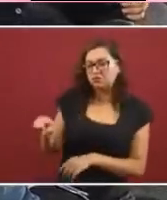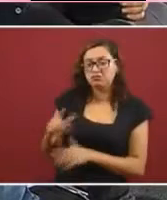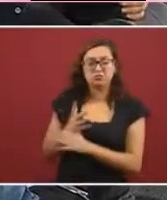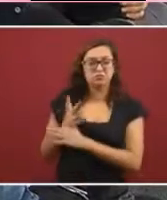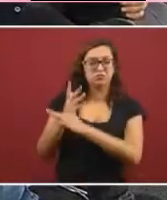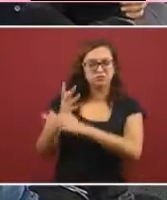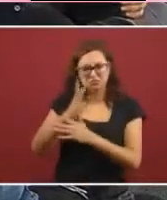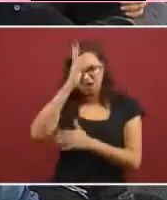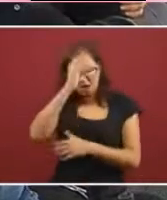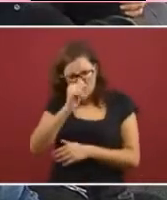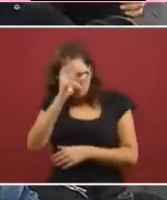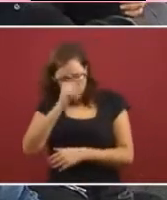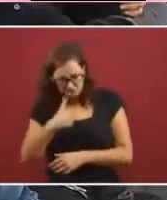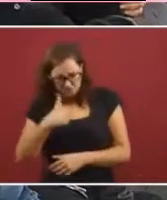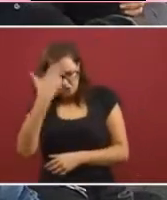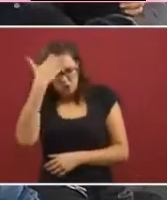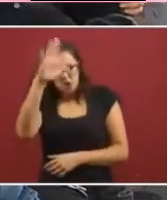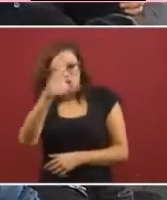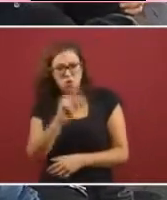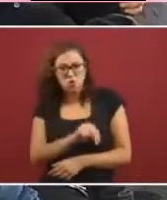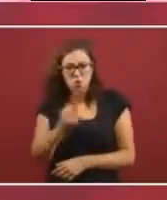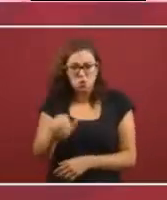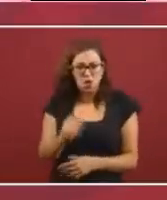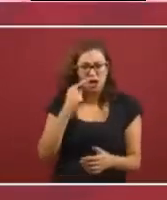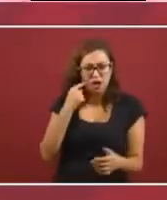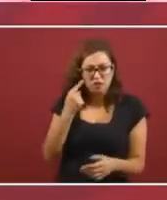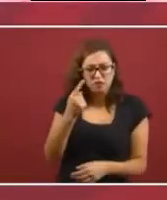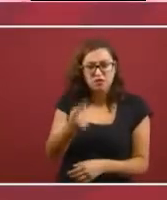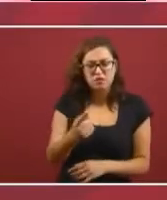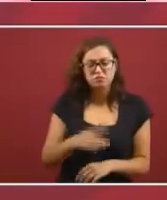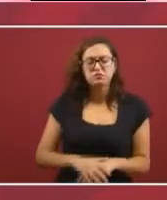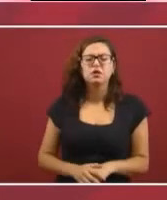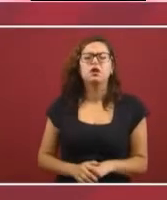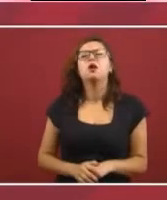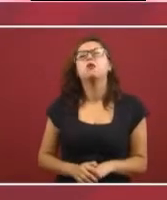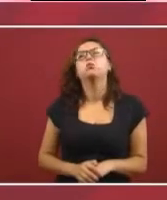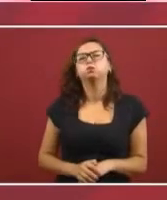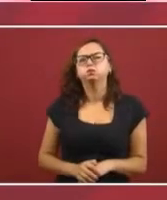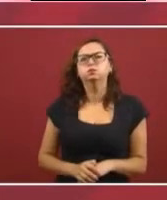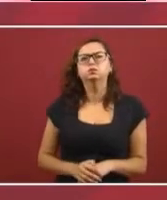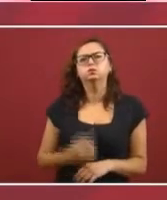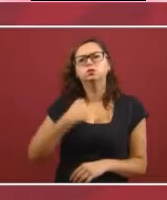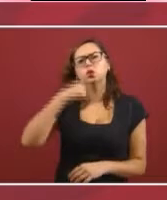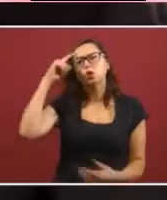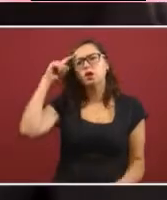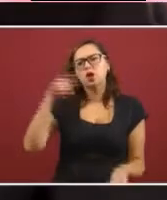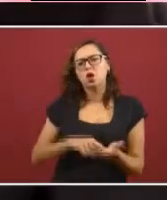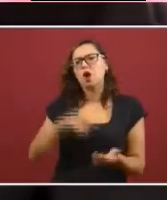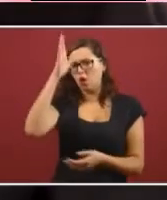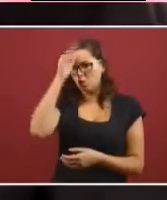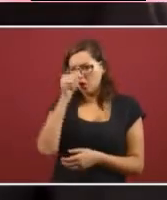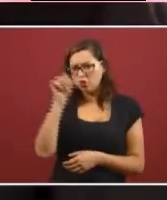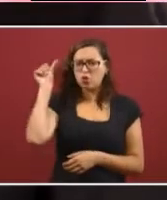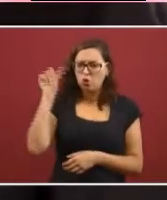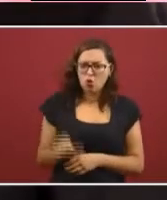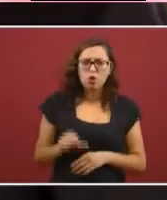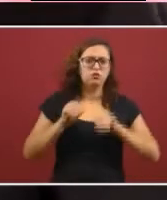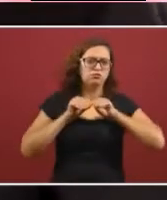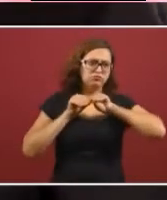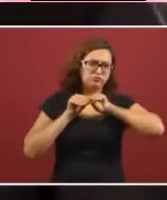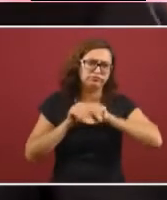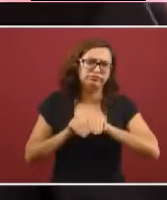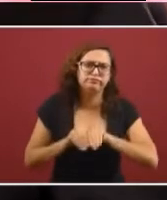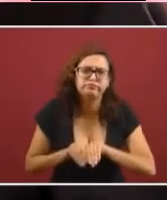They say they don't. Some of them say they don't know the what the agreements are. And today we're going to